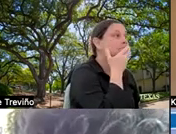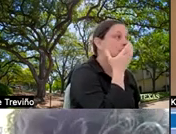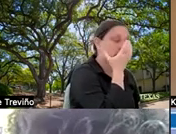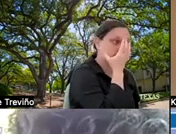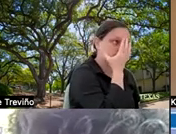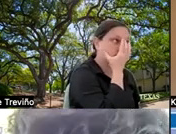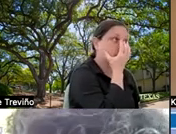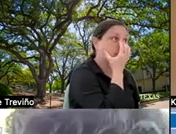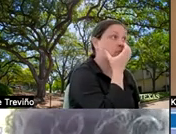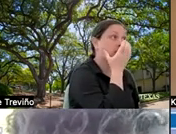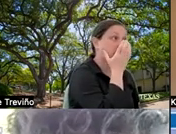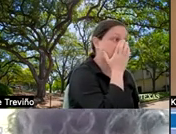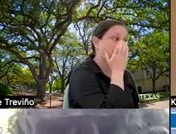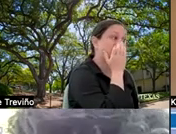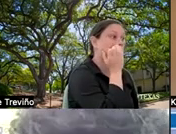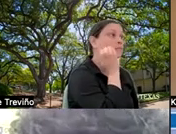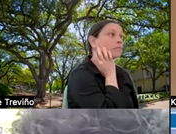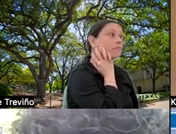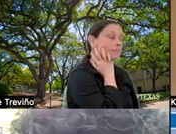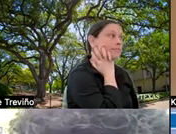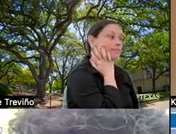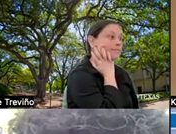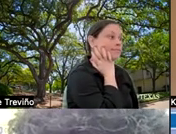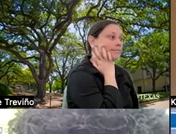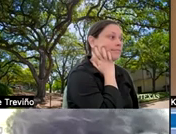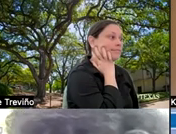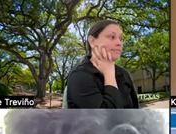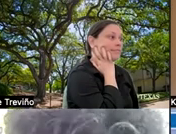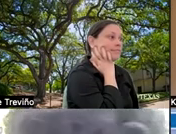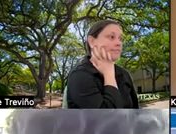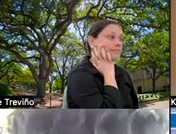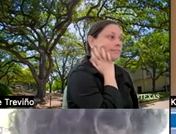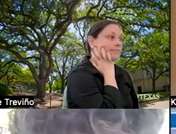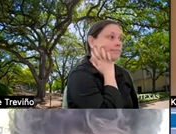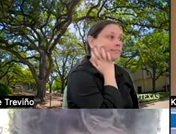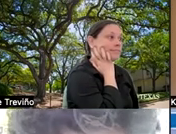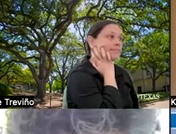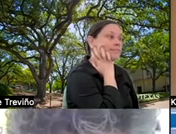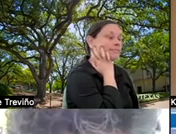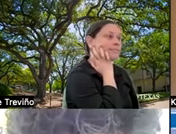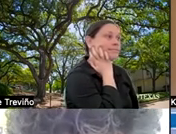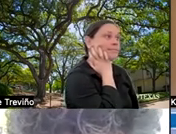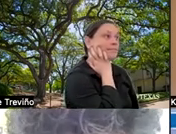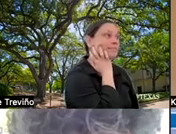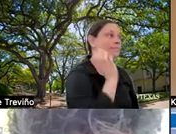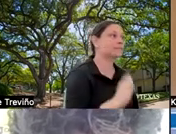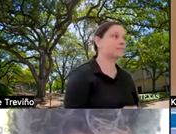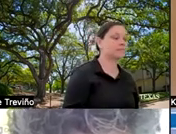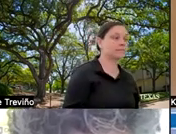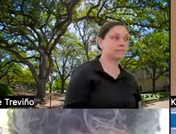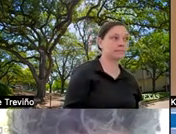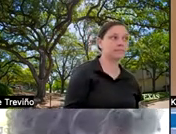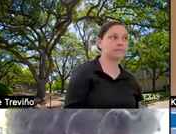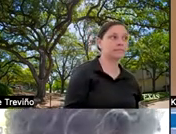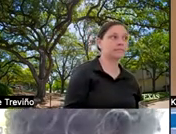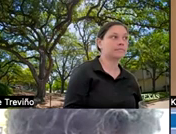be hearing from me pretty soon. And so I thank you all for doing that. And please fill it out